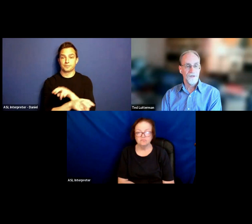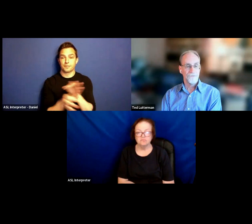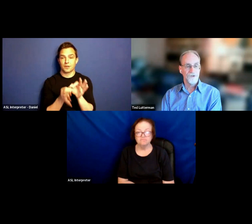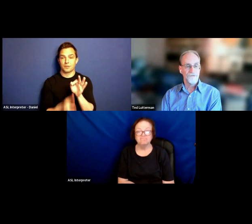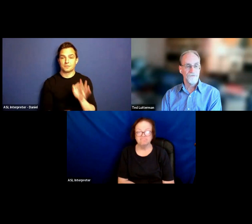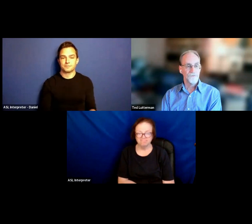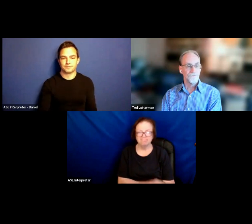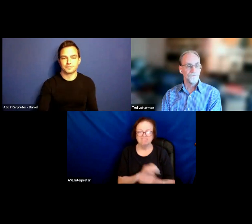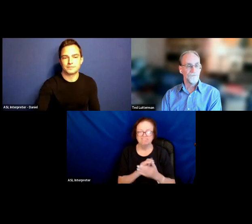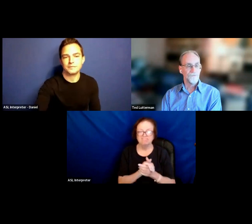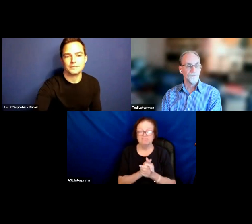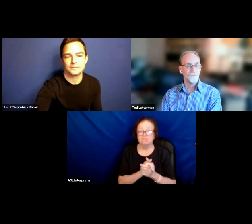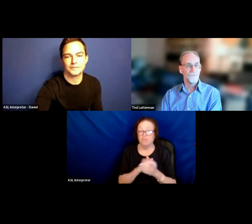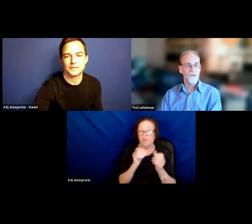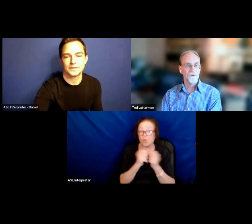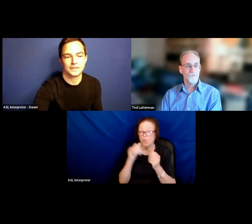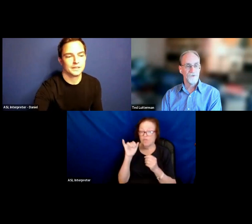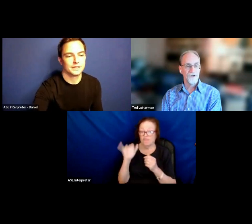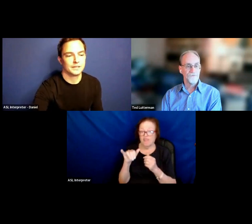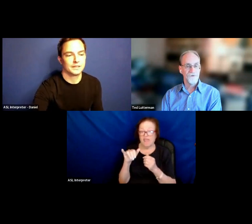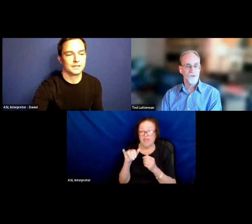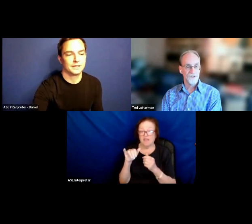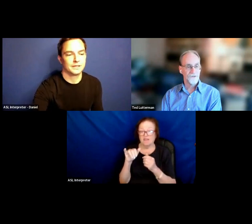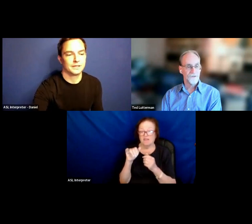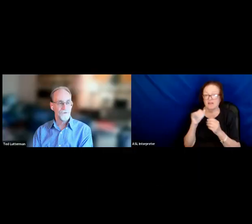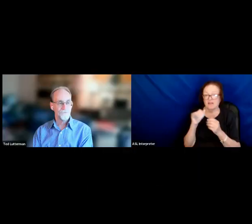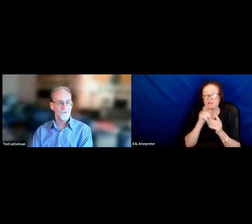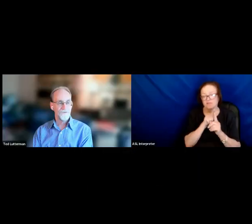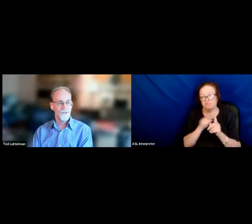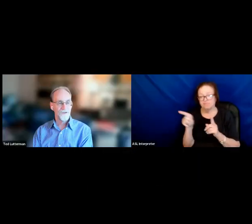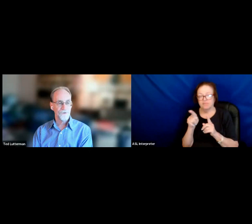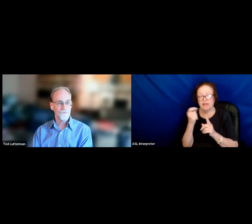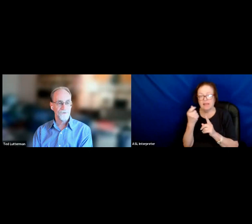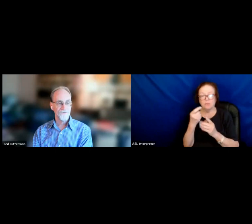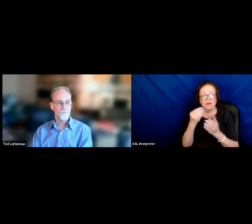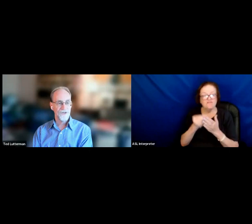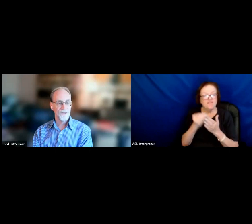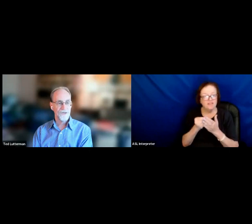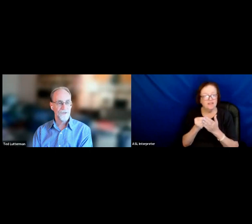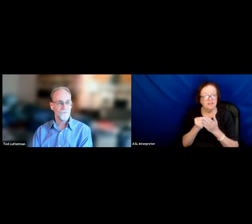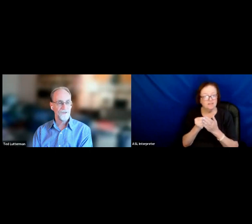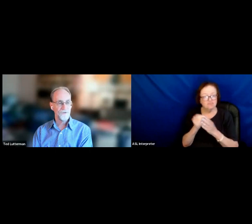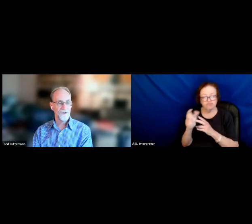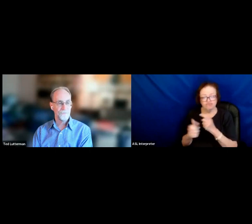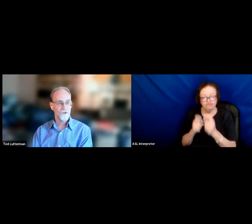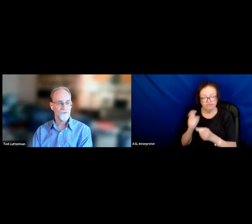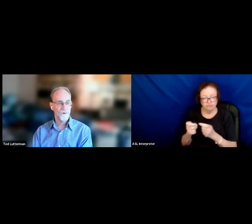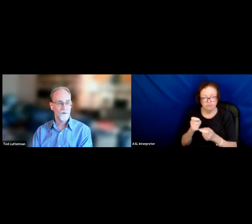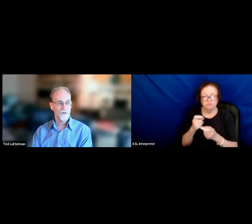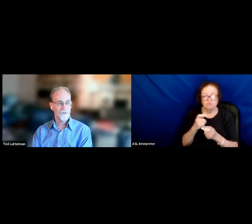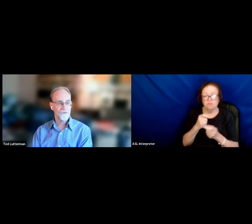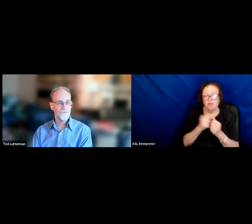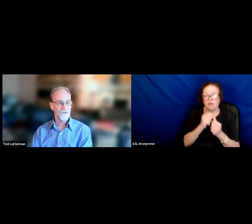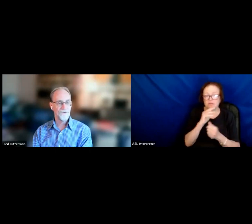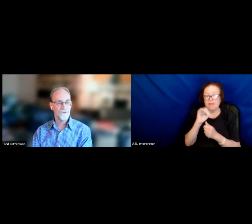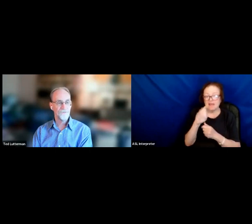With that, I'm going to sort of break out a little bit about the funding. The state hospitals, because of the Medicaid IMD, rely much